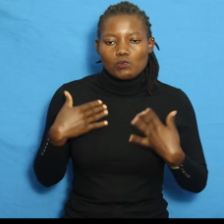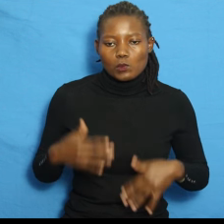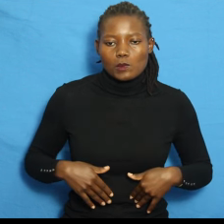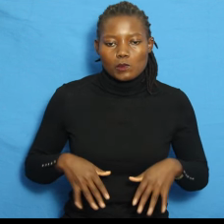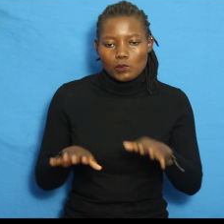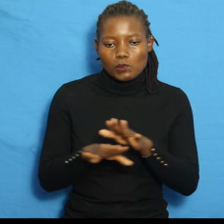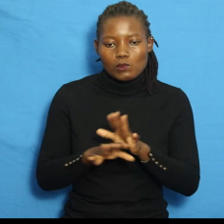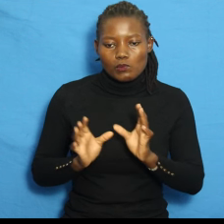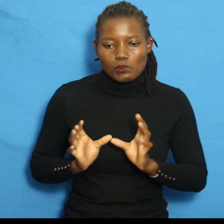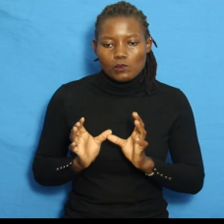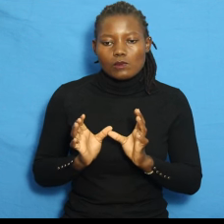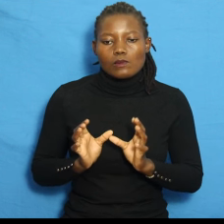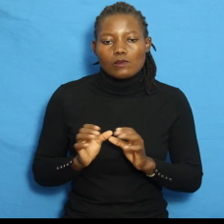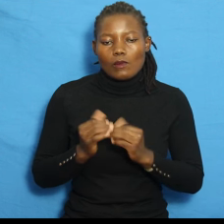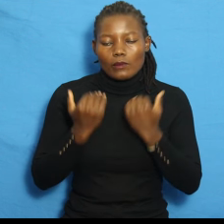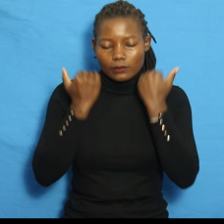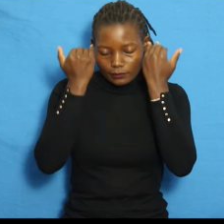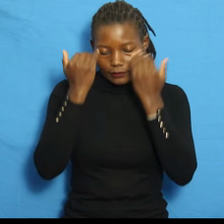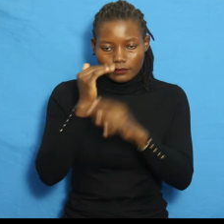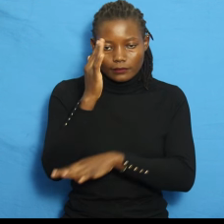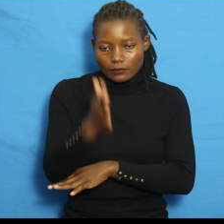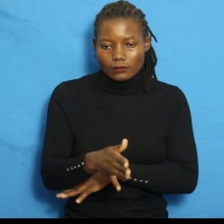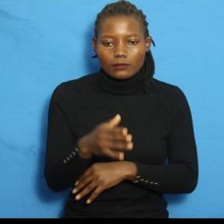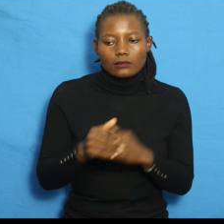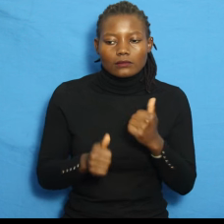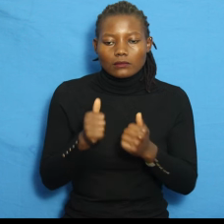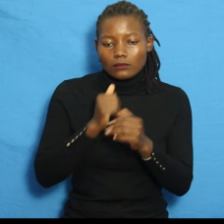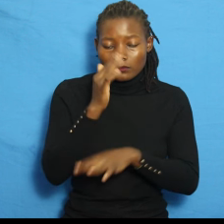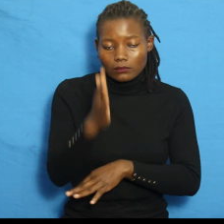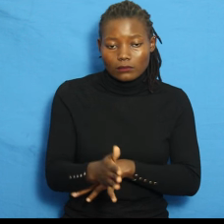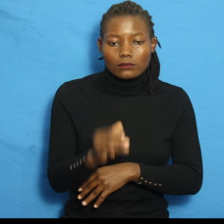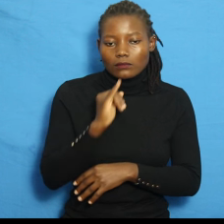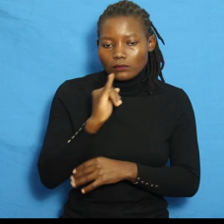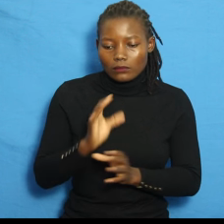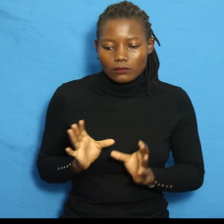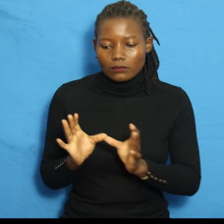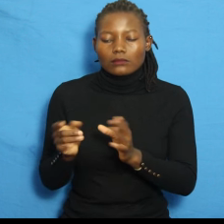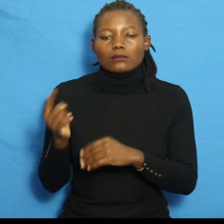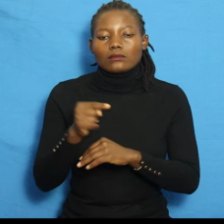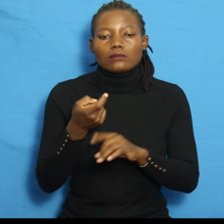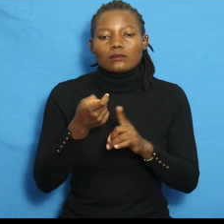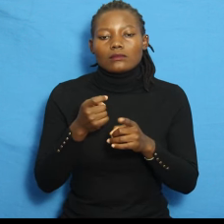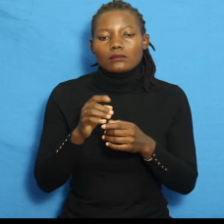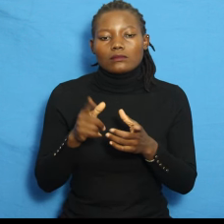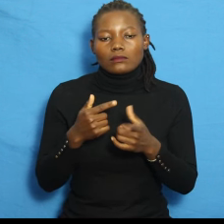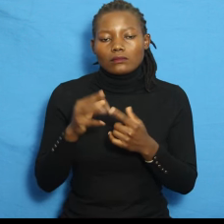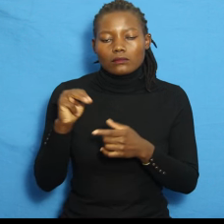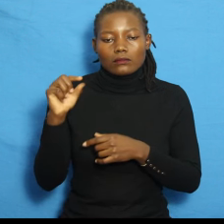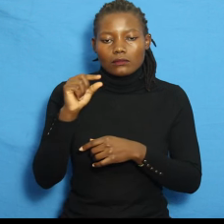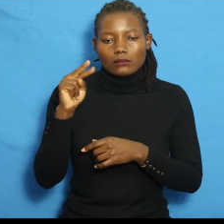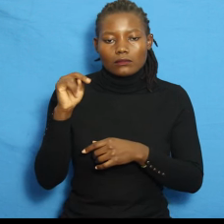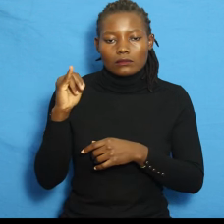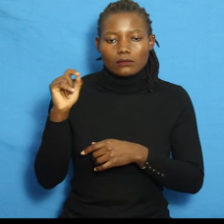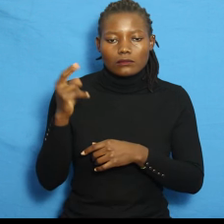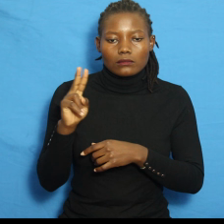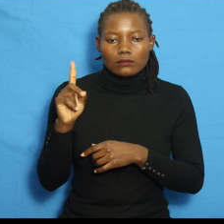that stress, direction, what direction is the force coming from, magnitude, and